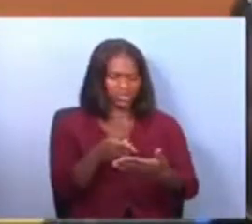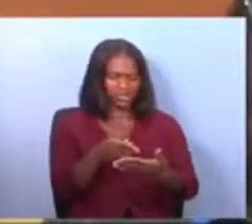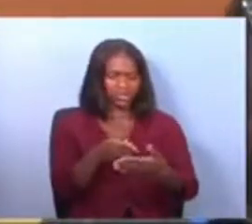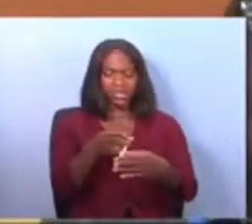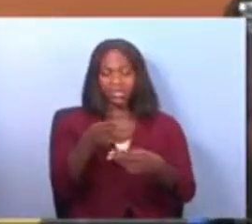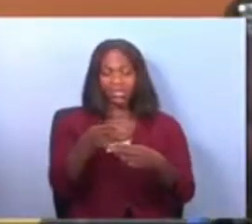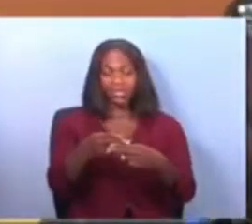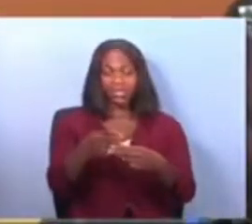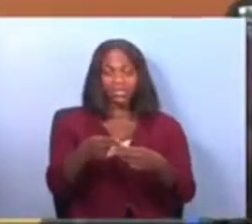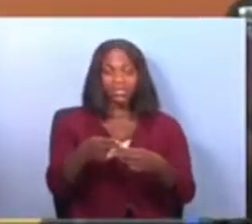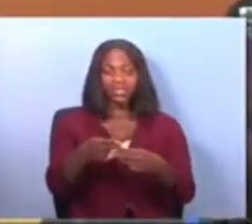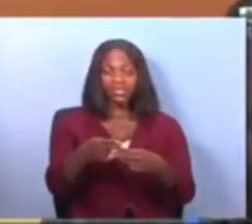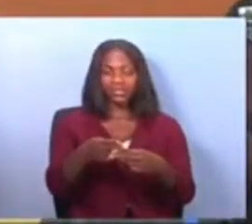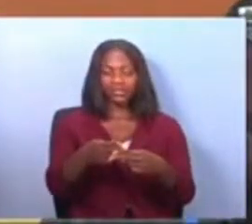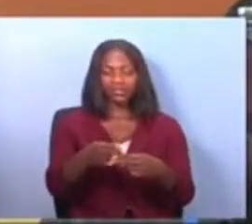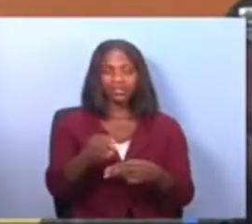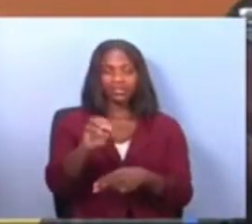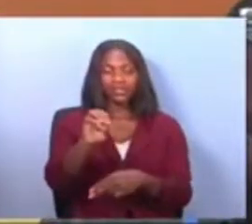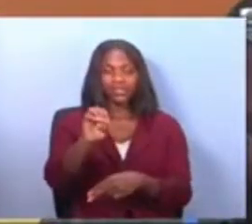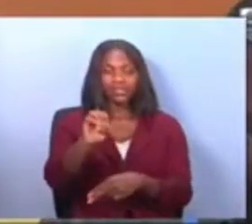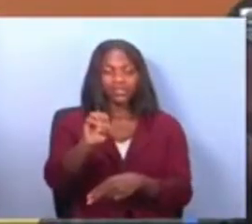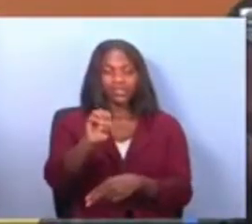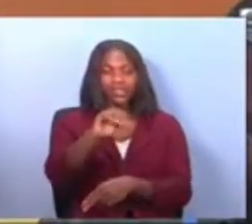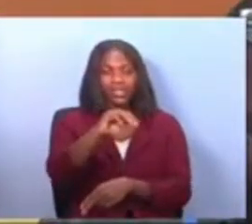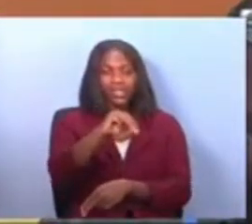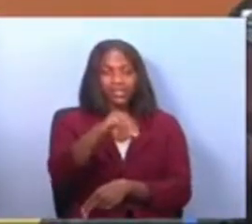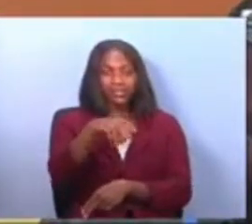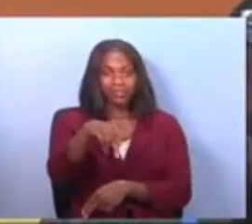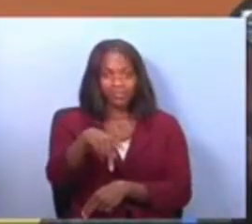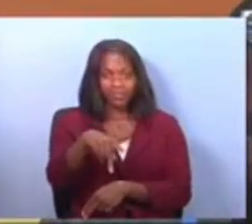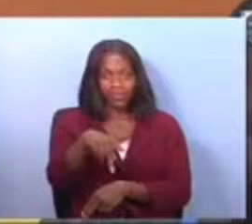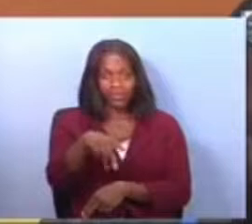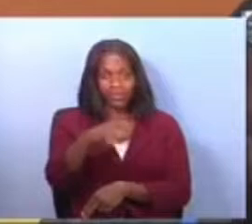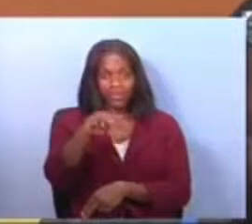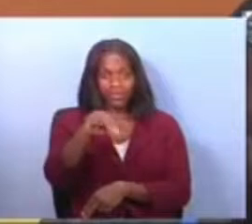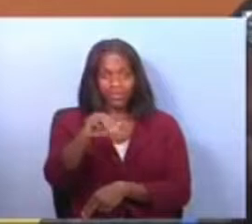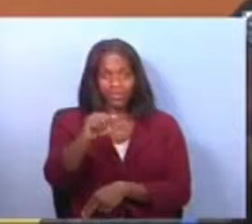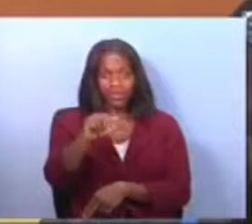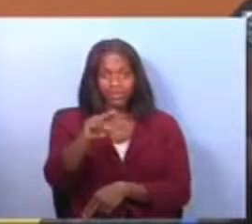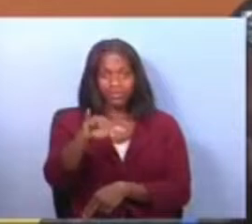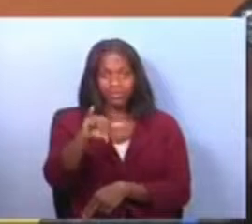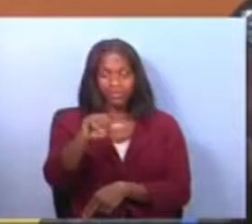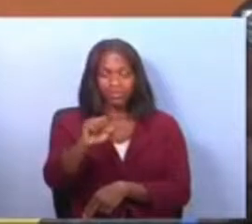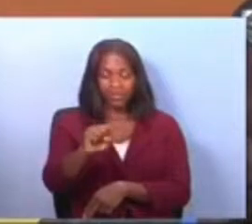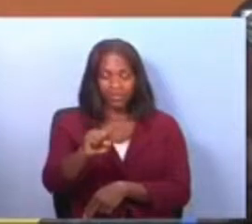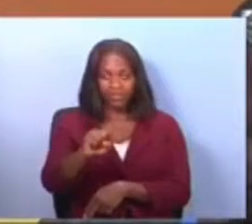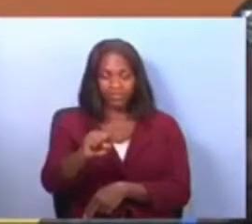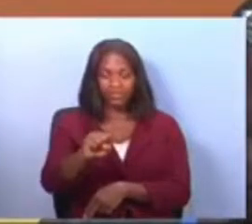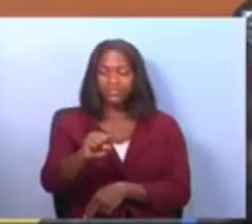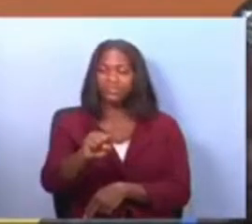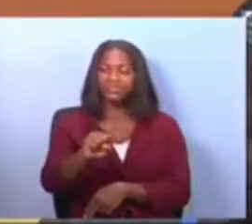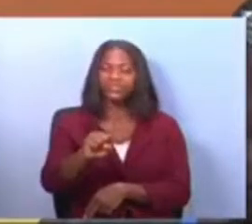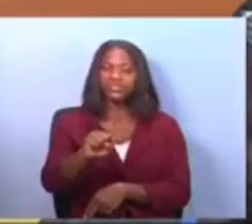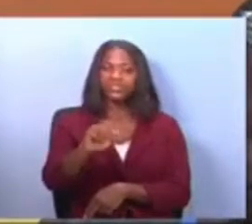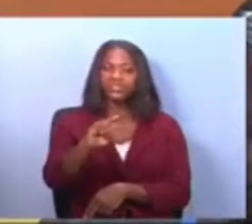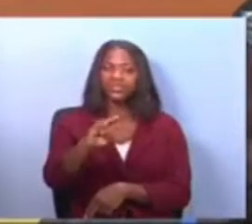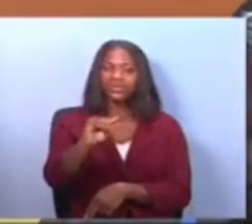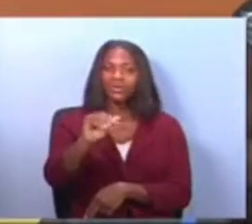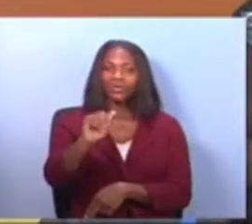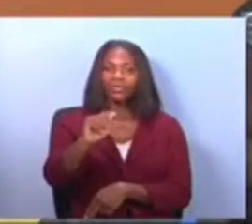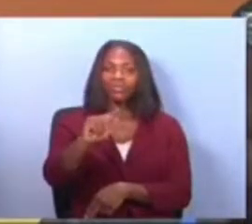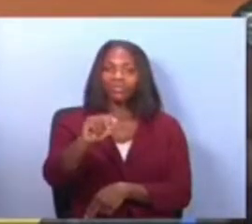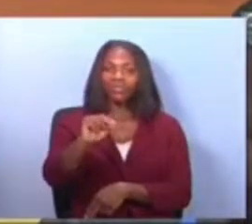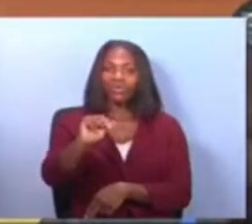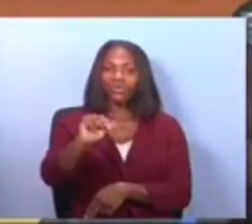of the honorable member for Efija Secretary East, Honorable Mavis Nkasa Boadu. The form and nature of the name spelled there